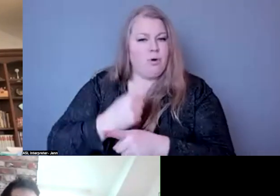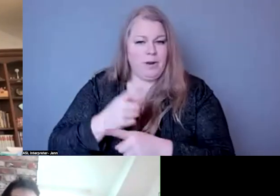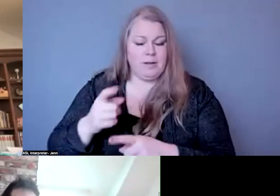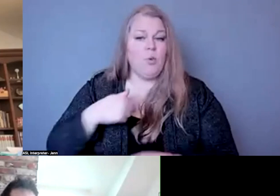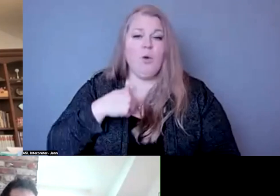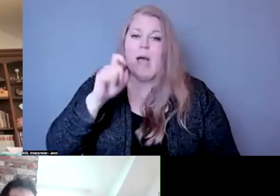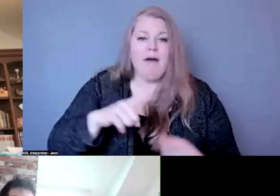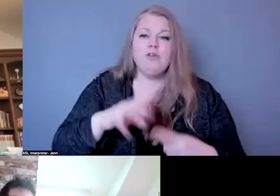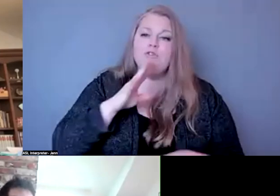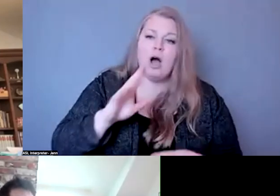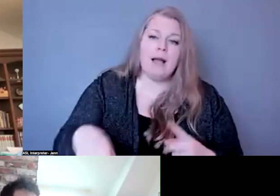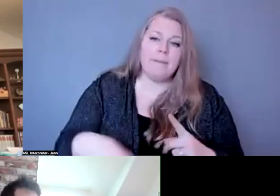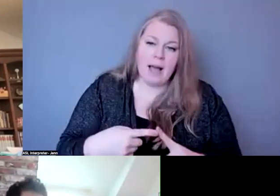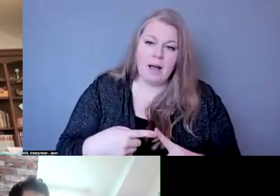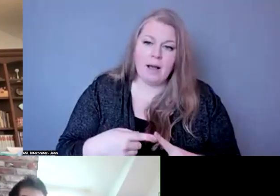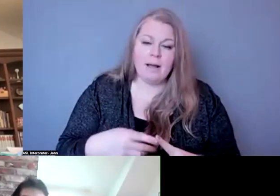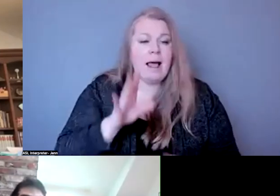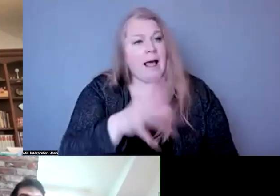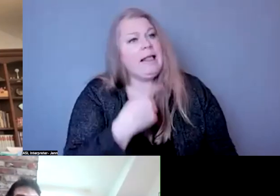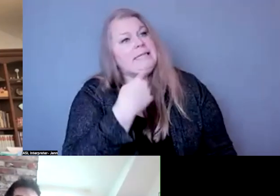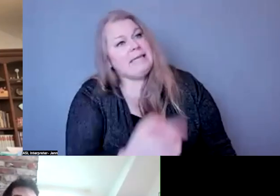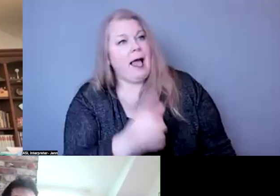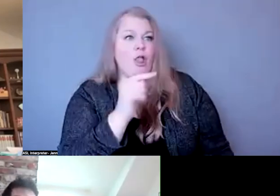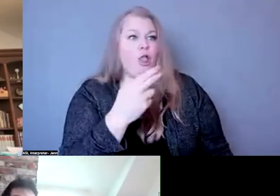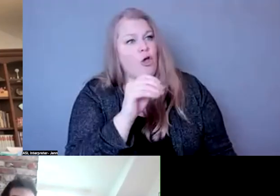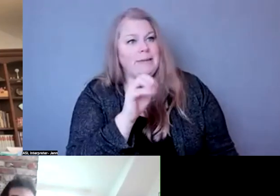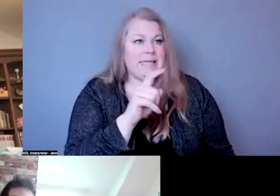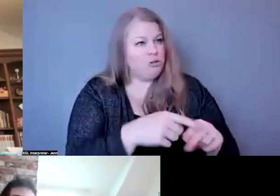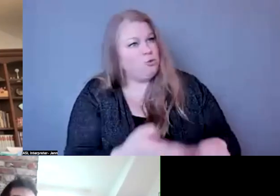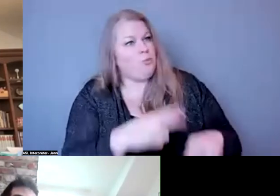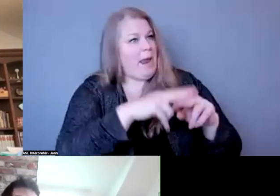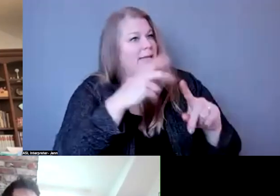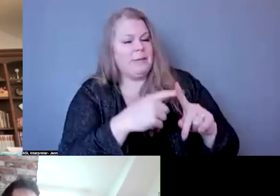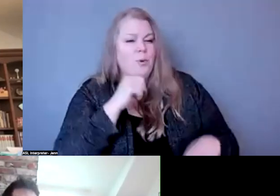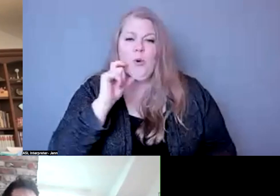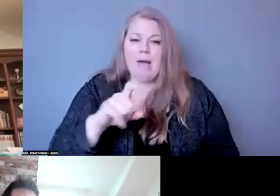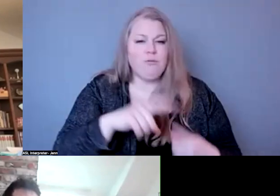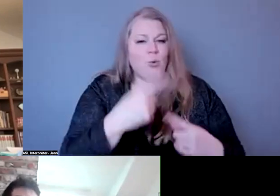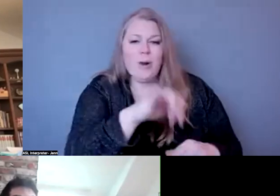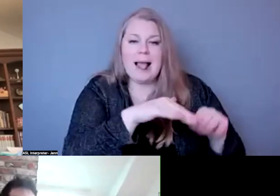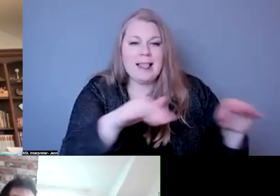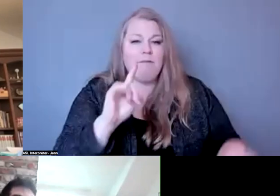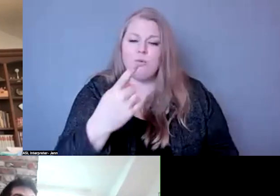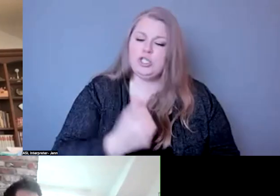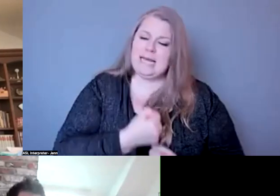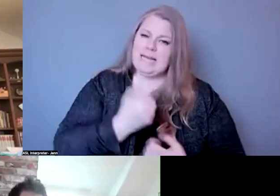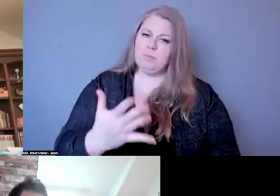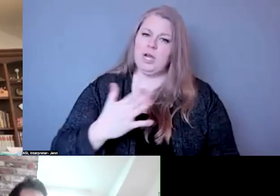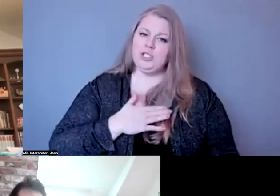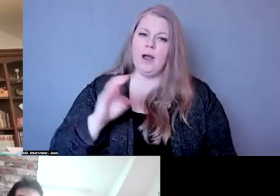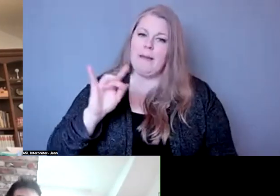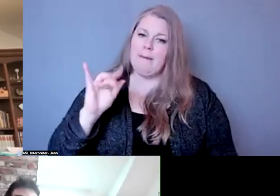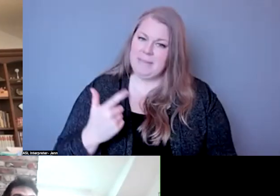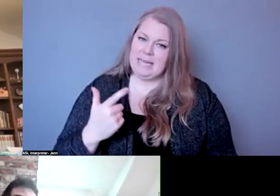be talking about, tell the thermostat to raise the temperature. We don't have to go to that level. We can just express a state of being